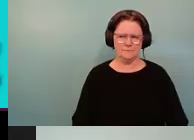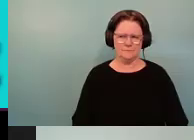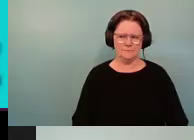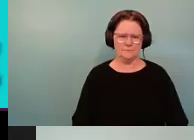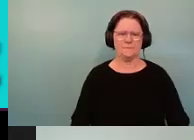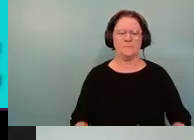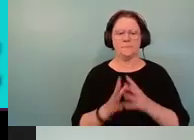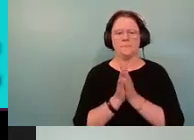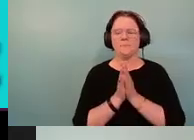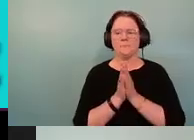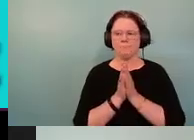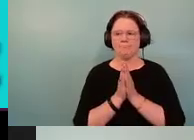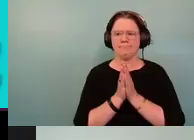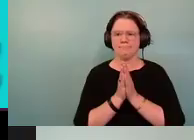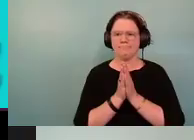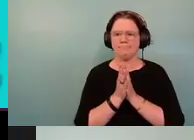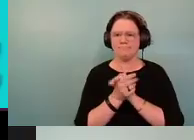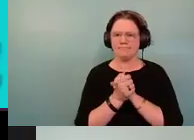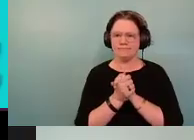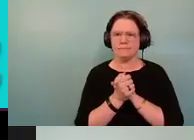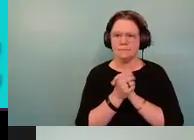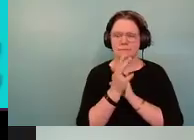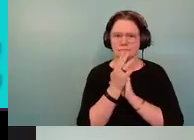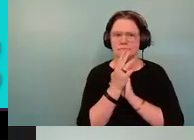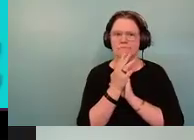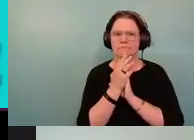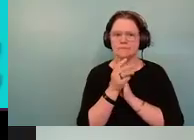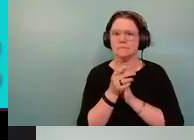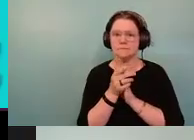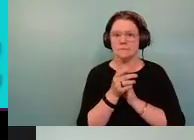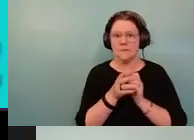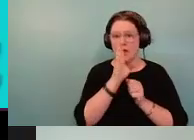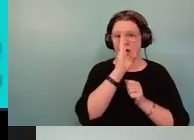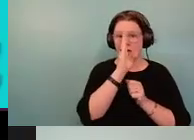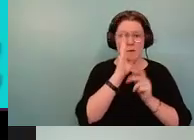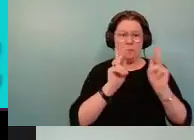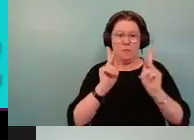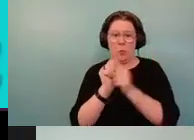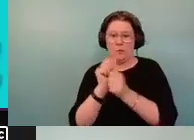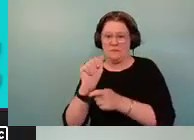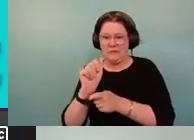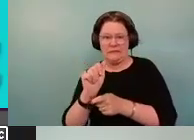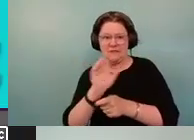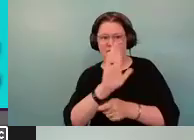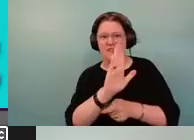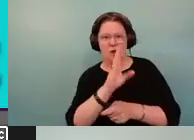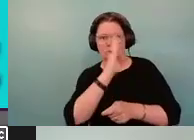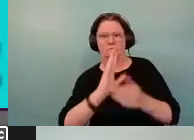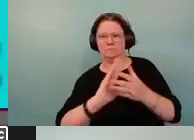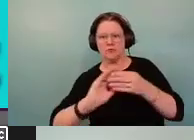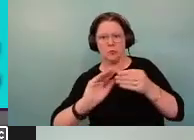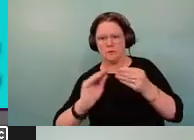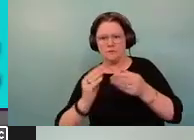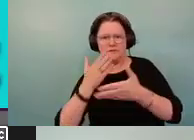I always lean on the fact that hearing directly from individuals with disabilities is